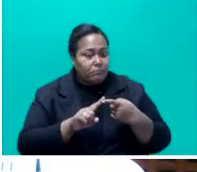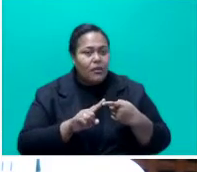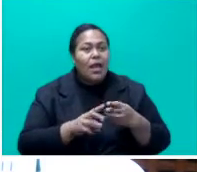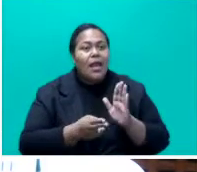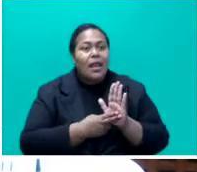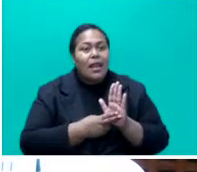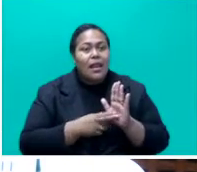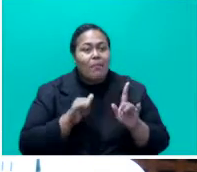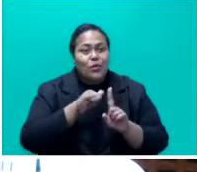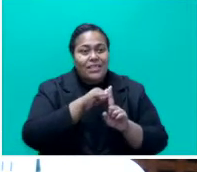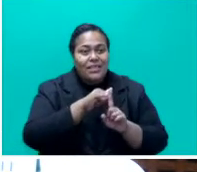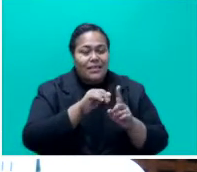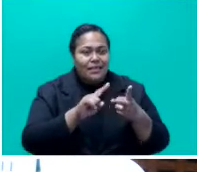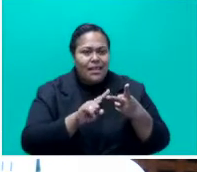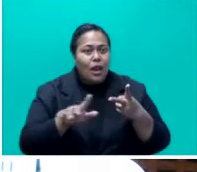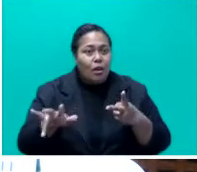in the Lome Vitis,